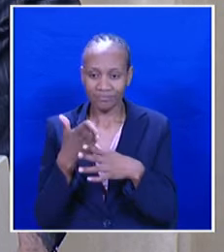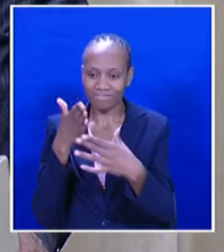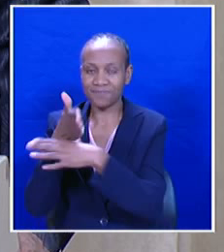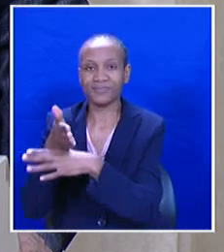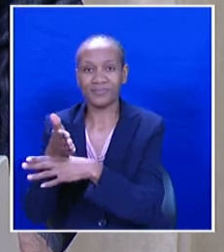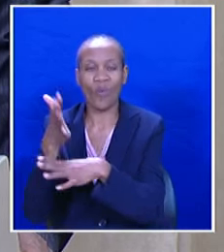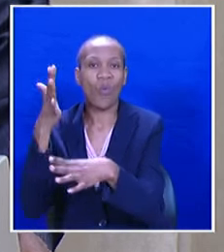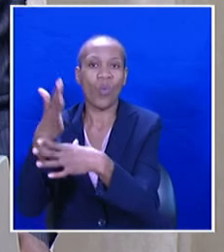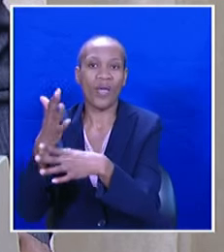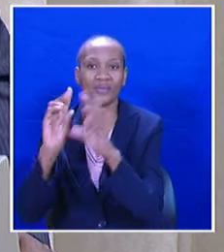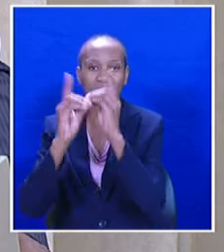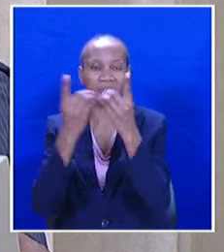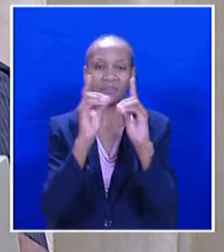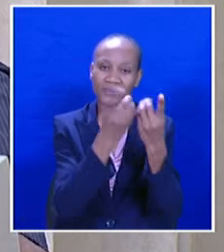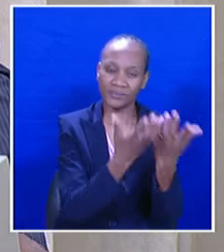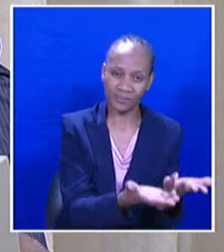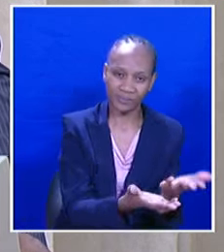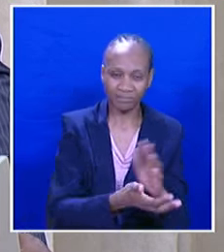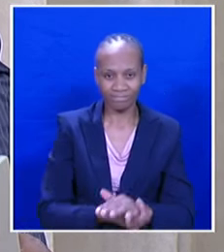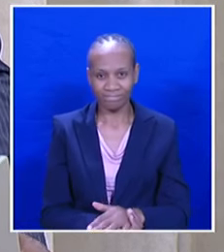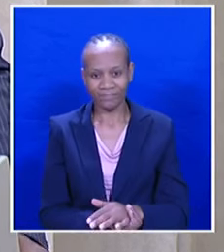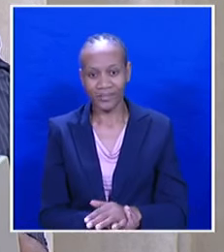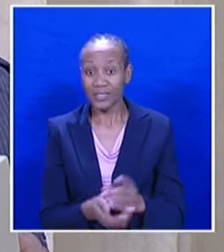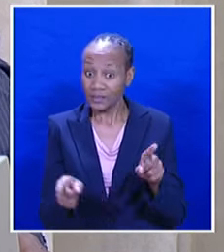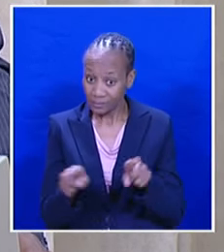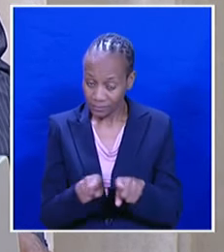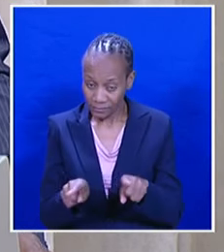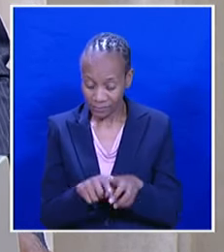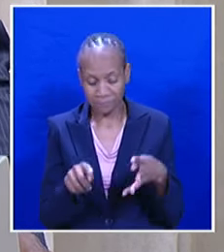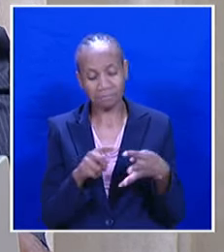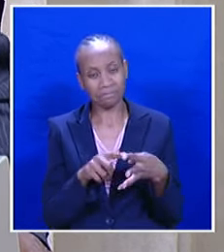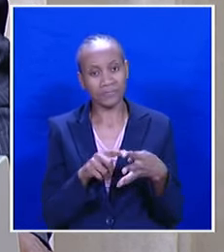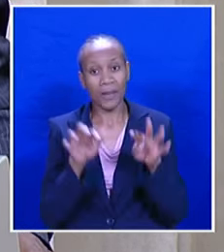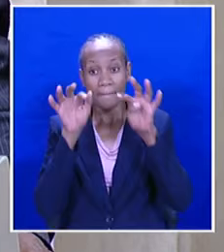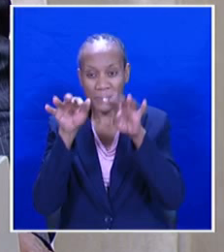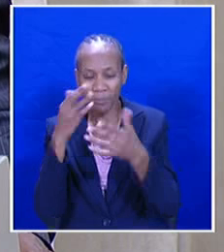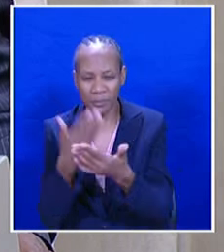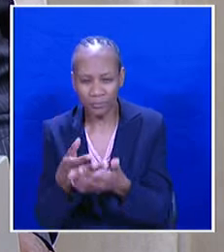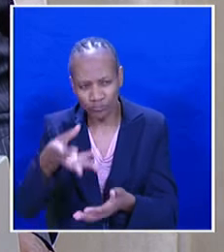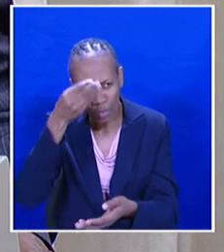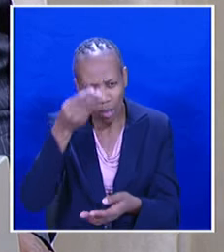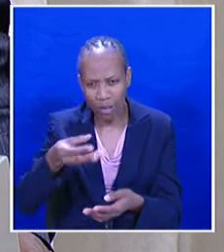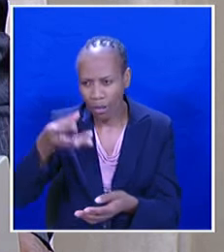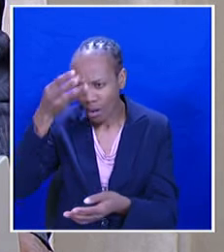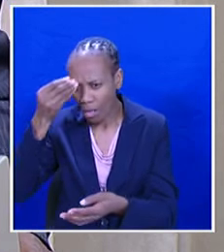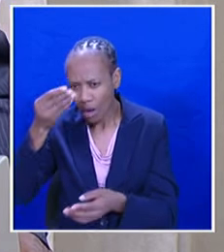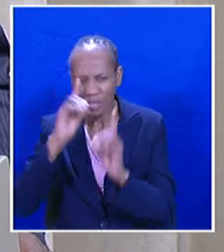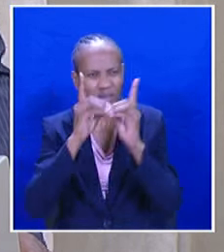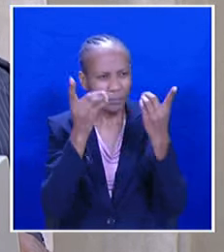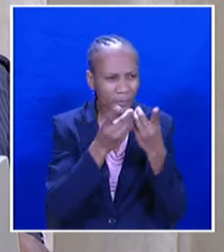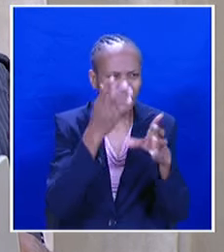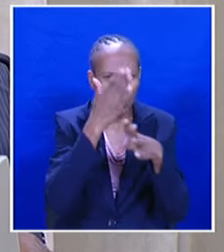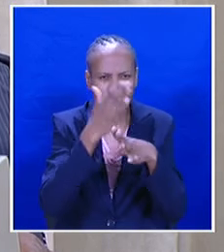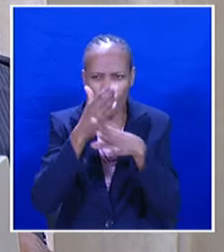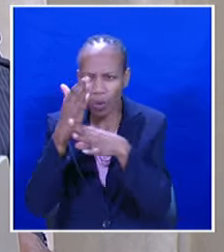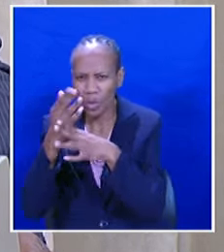to learn how the world of work operates and works. And by